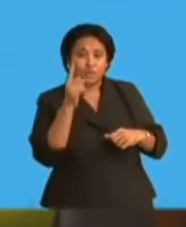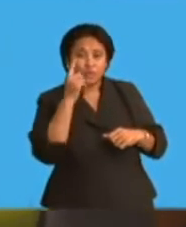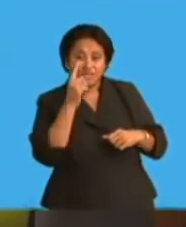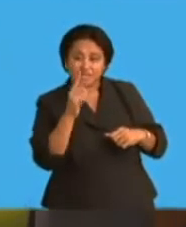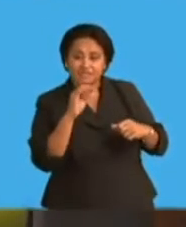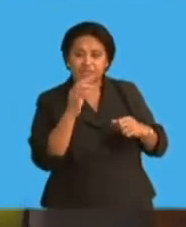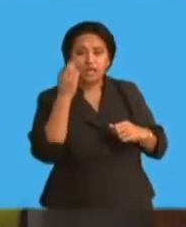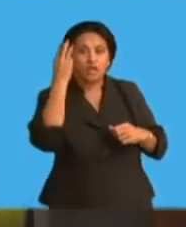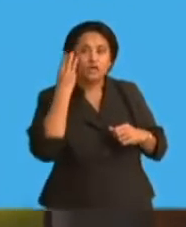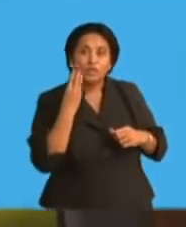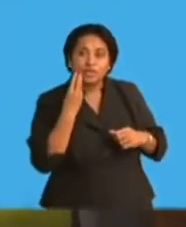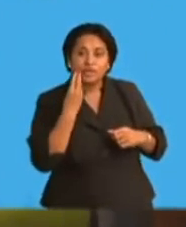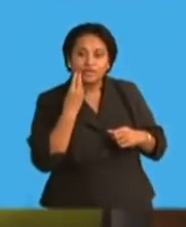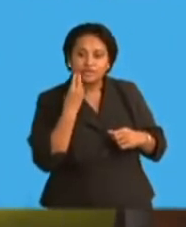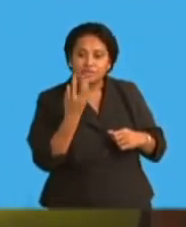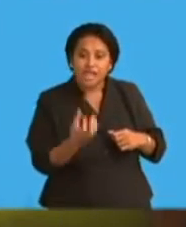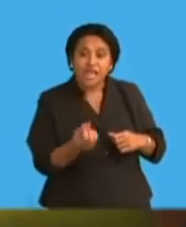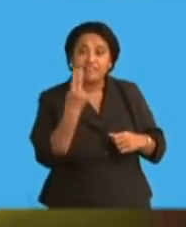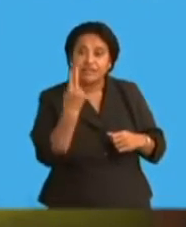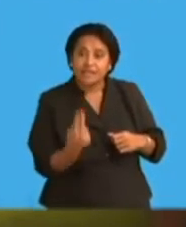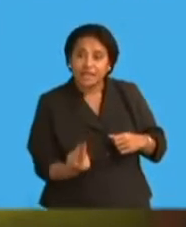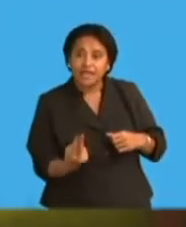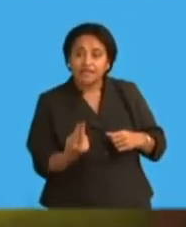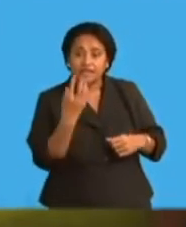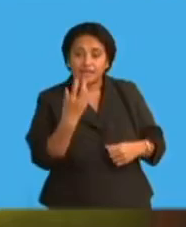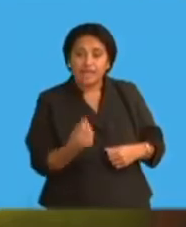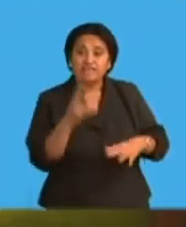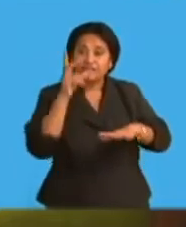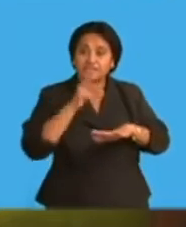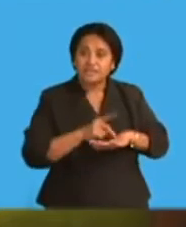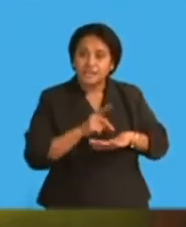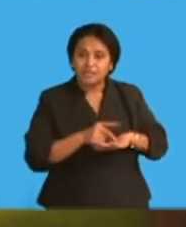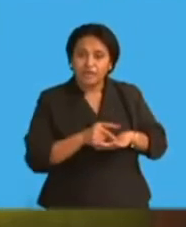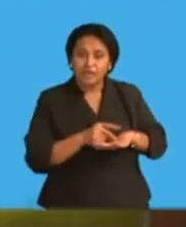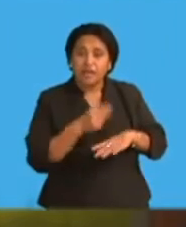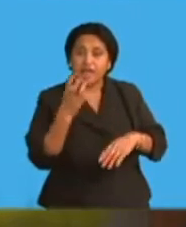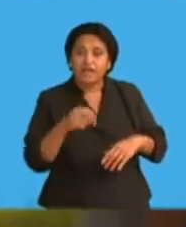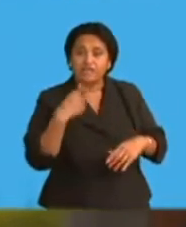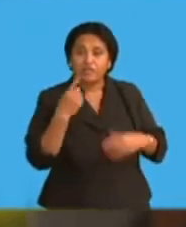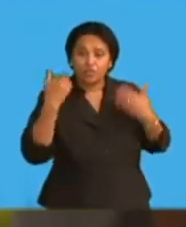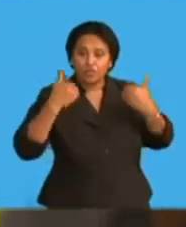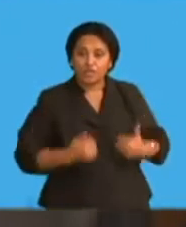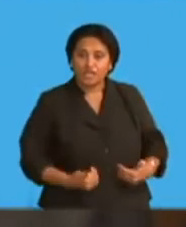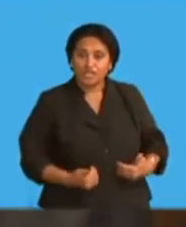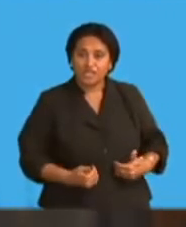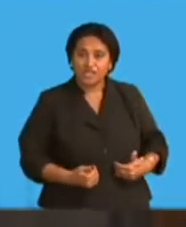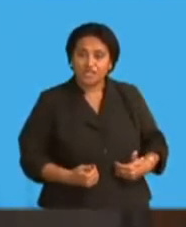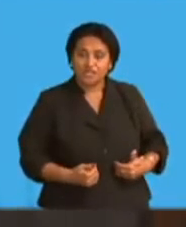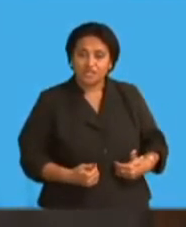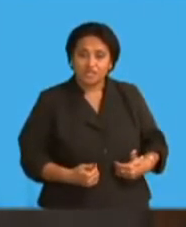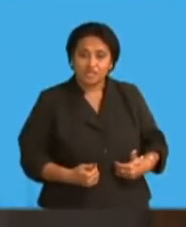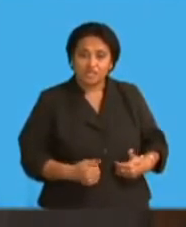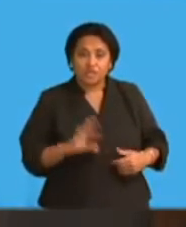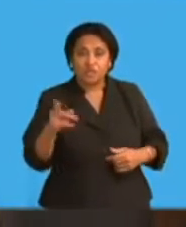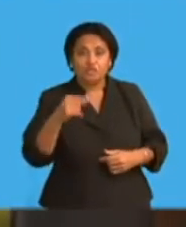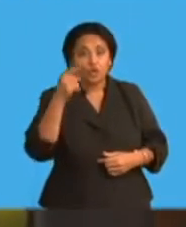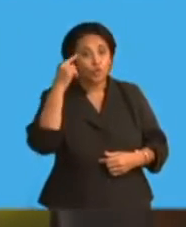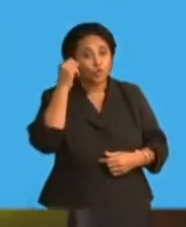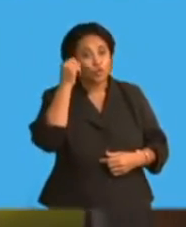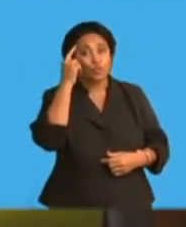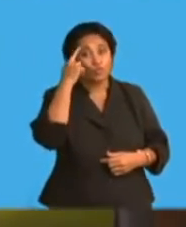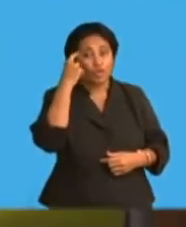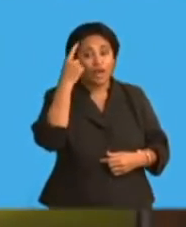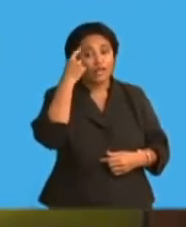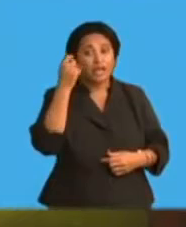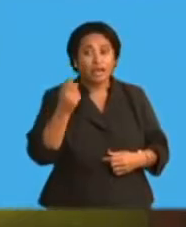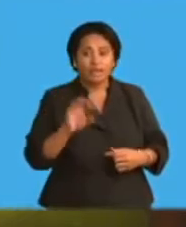people who are women. There are people who are gay. There are people who are disabled. But you cloud over all of that. You assume only one or two people will speak for